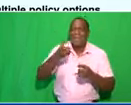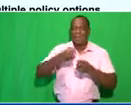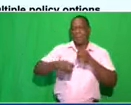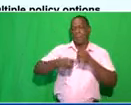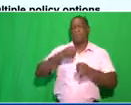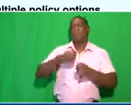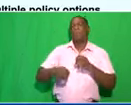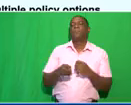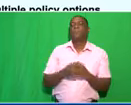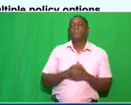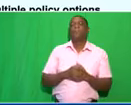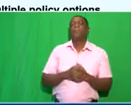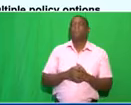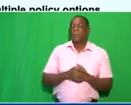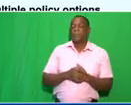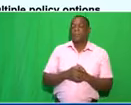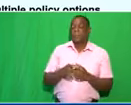they're saying